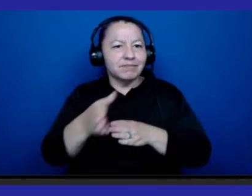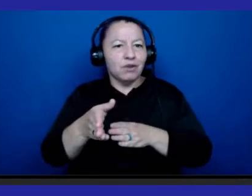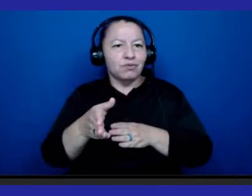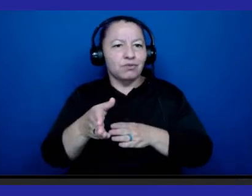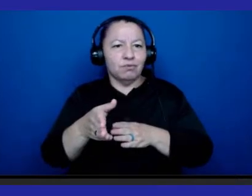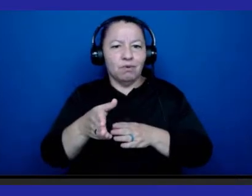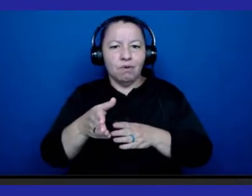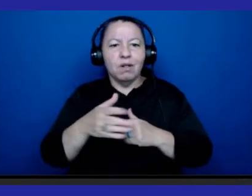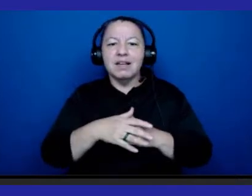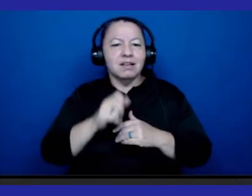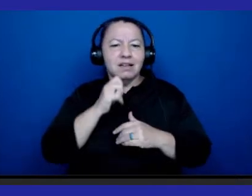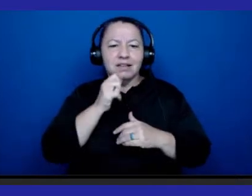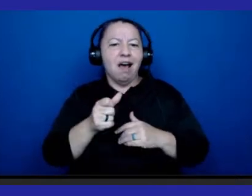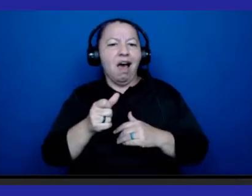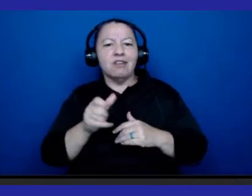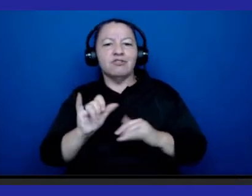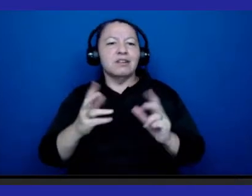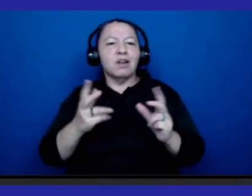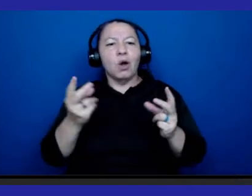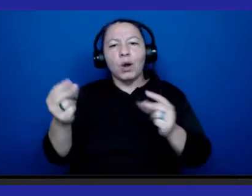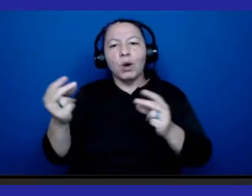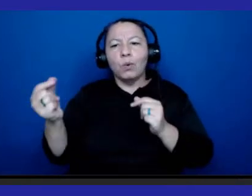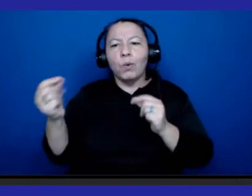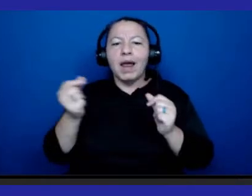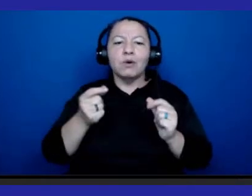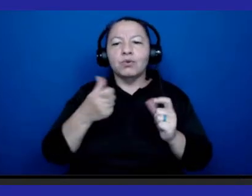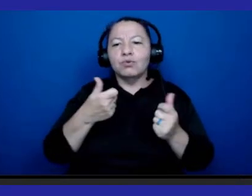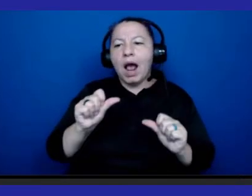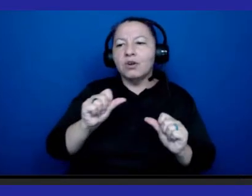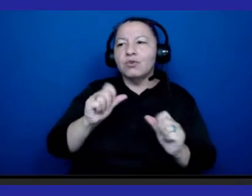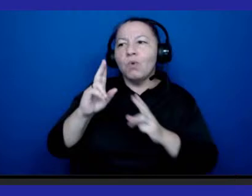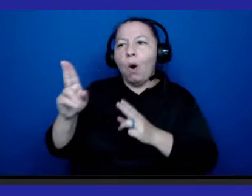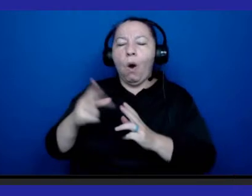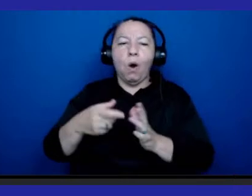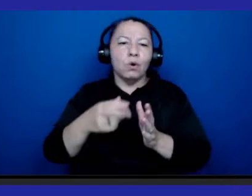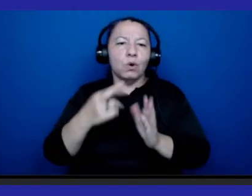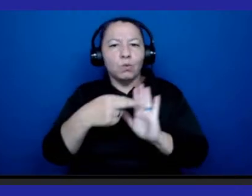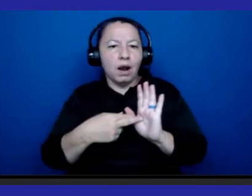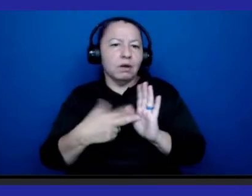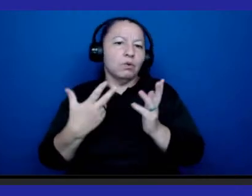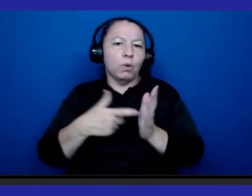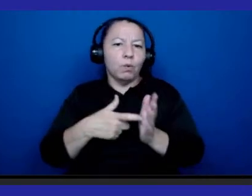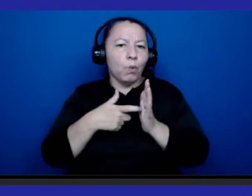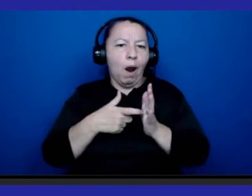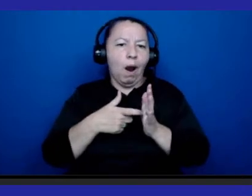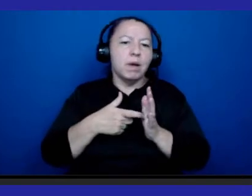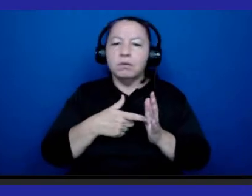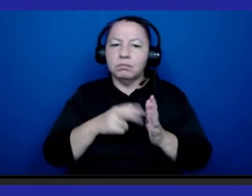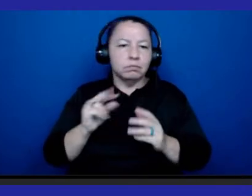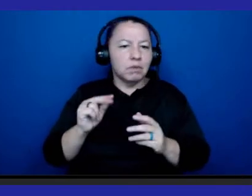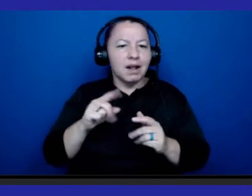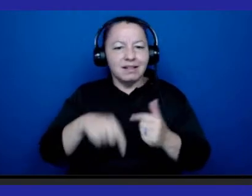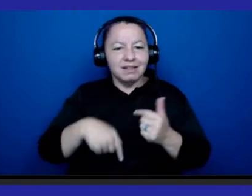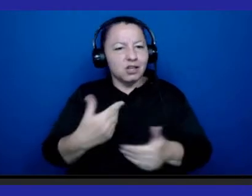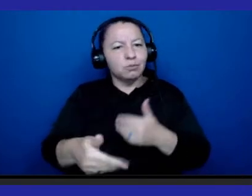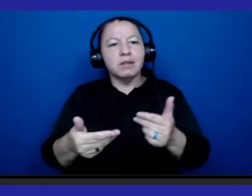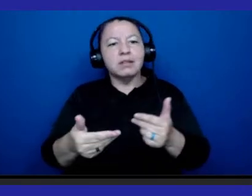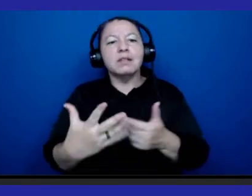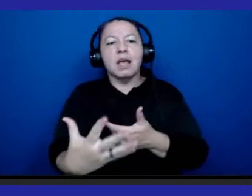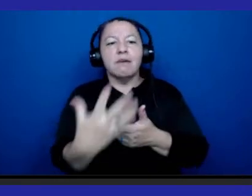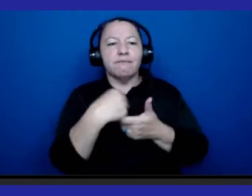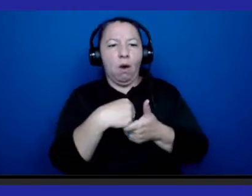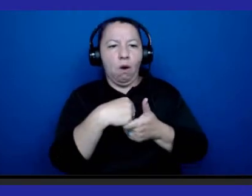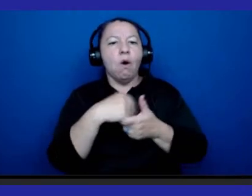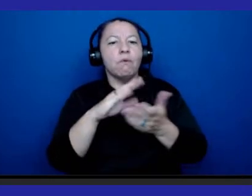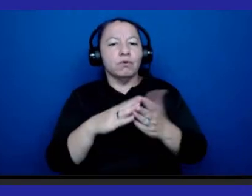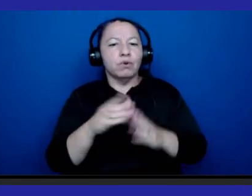that we need to do to fulfill a regulatory requirement, but this process has been one that